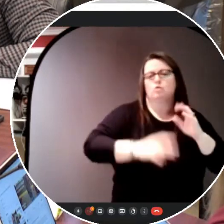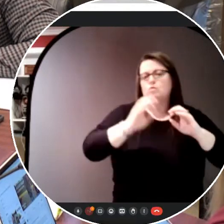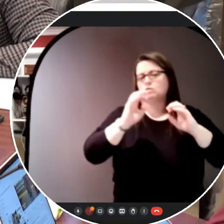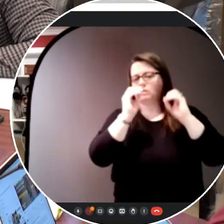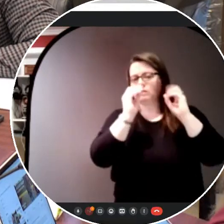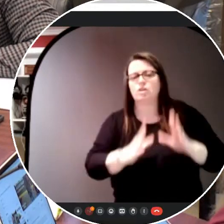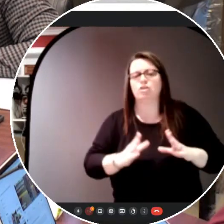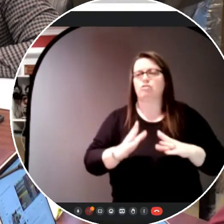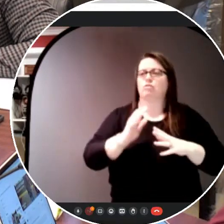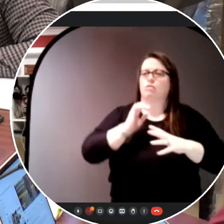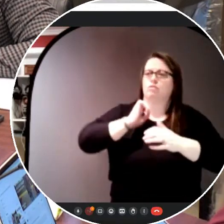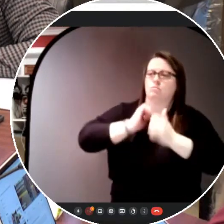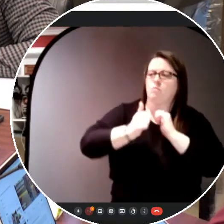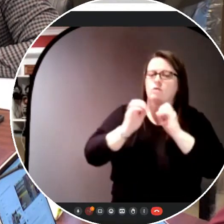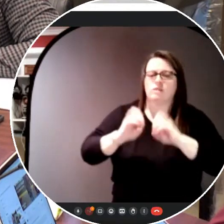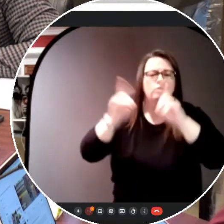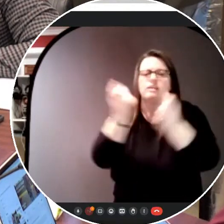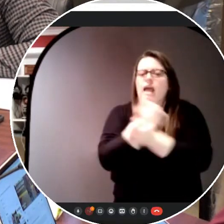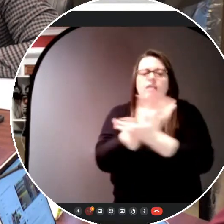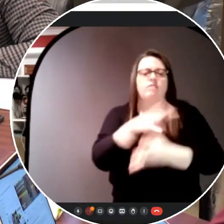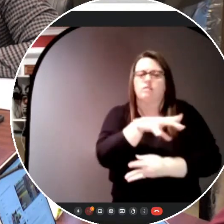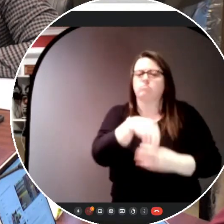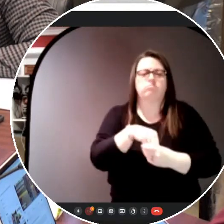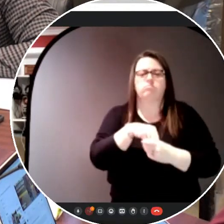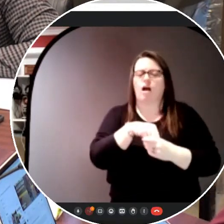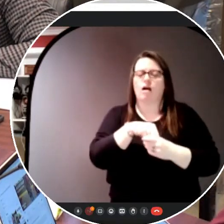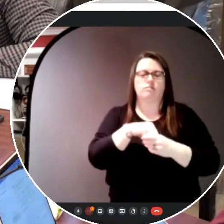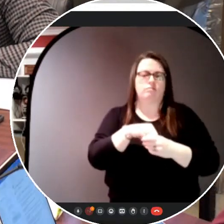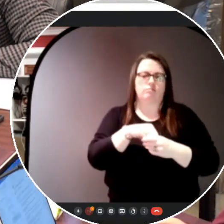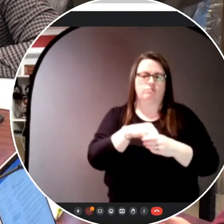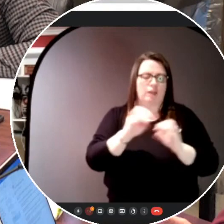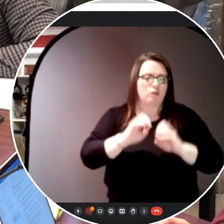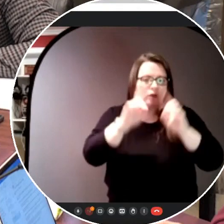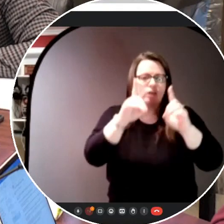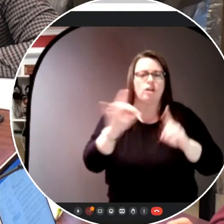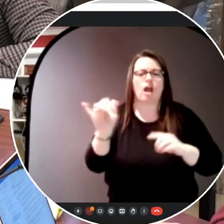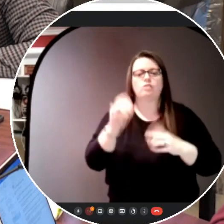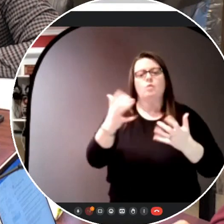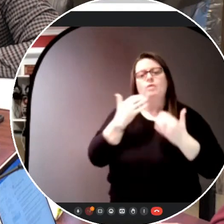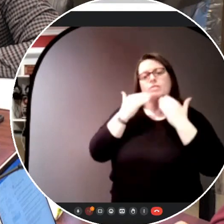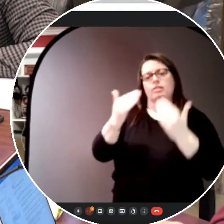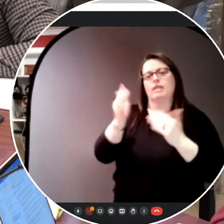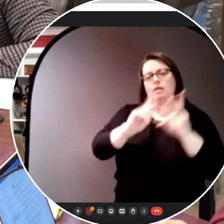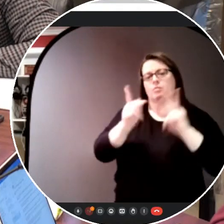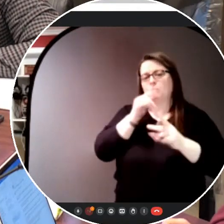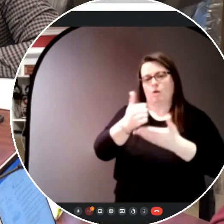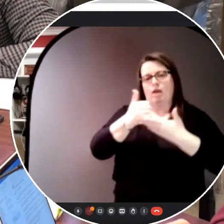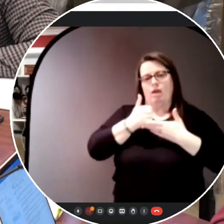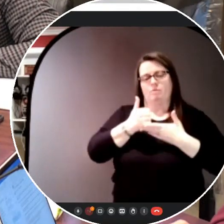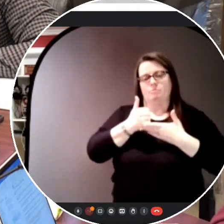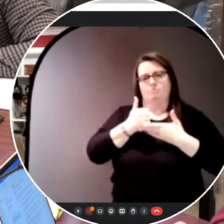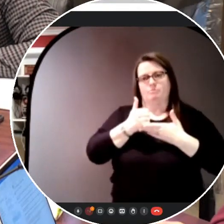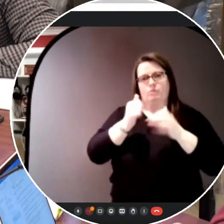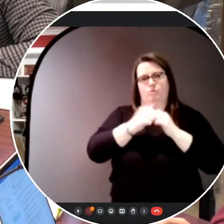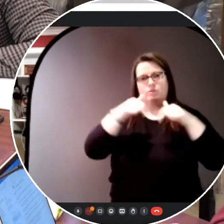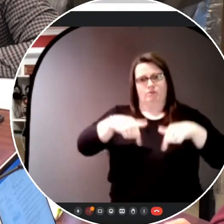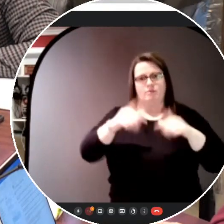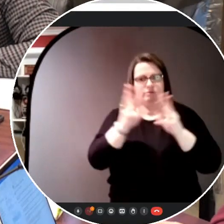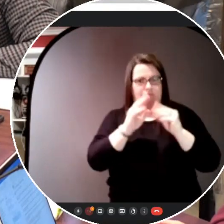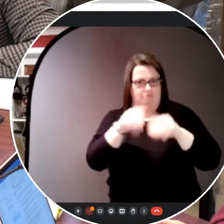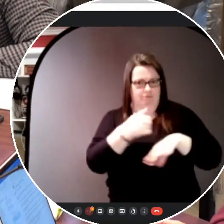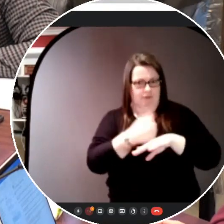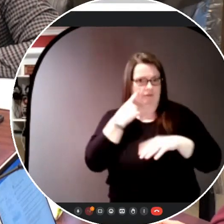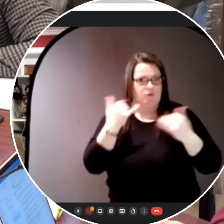province. I just want to thank also the people that helped make this meeting possible today, and I want to